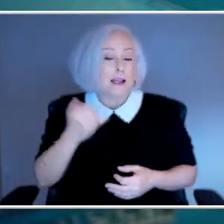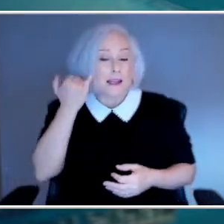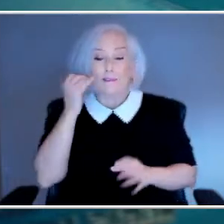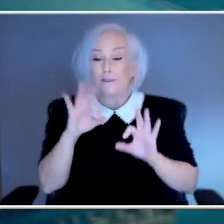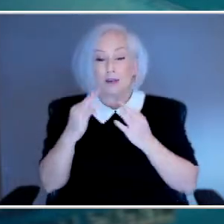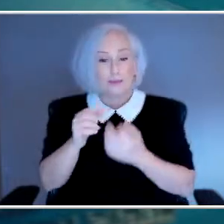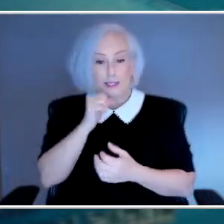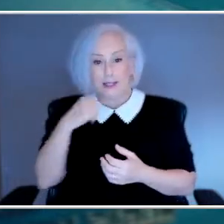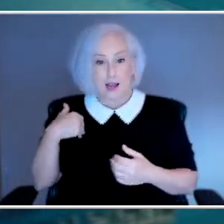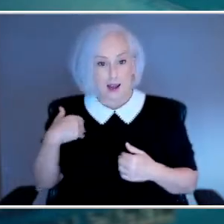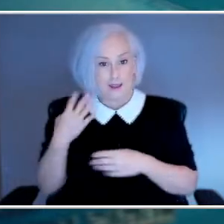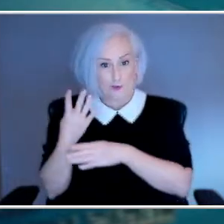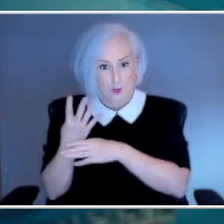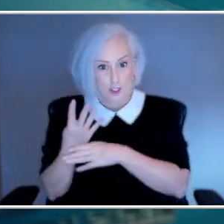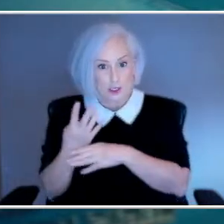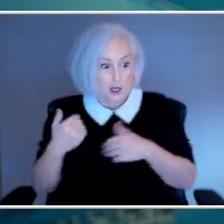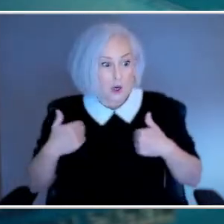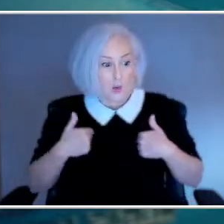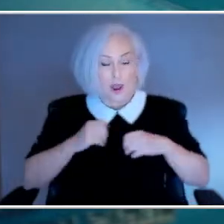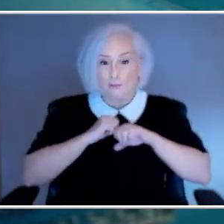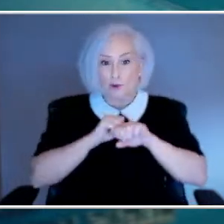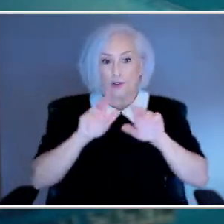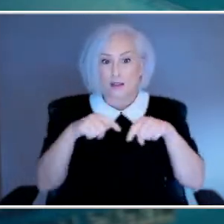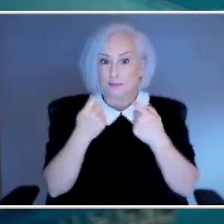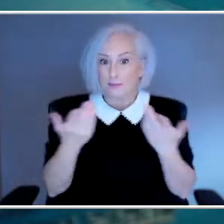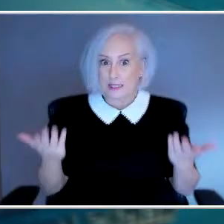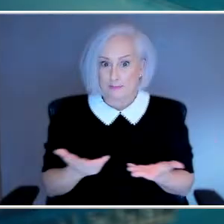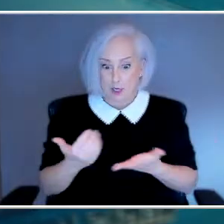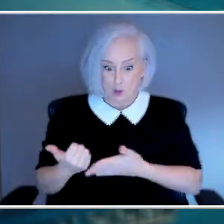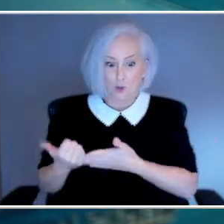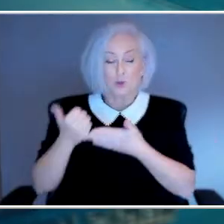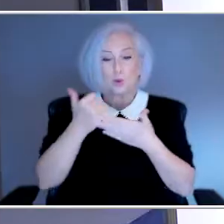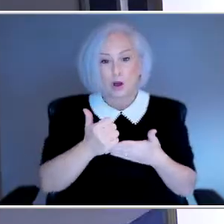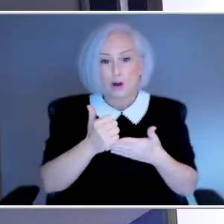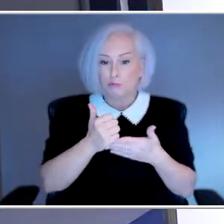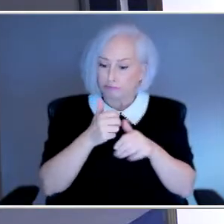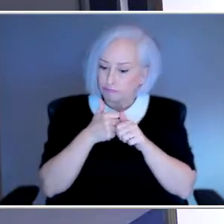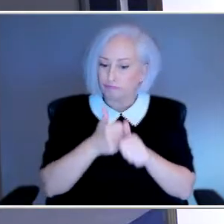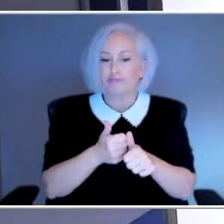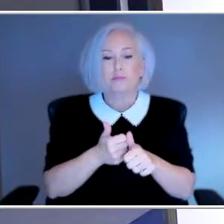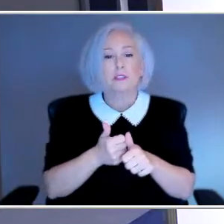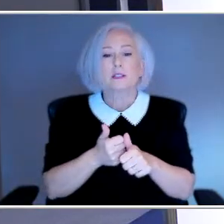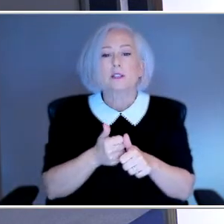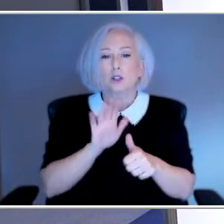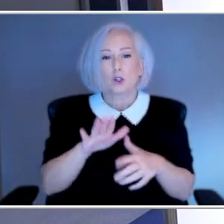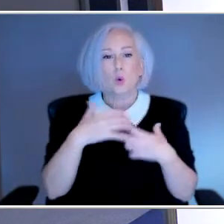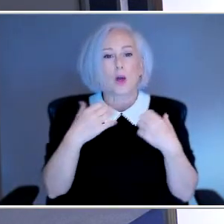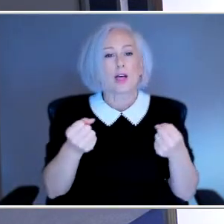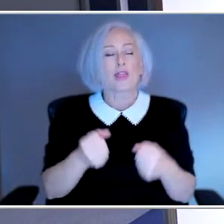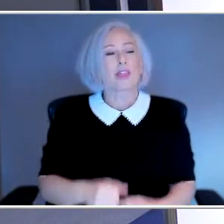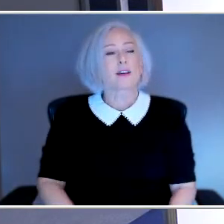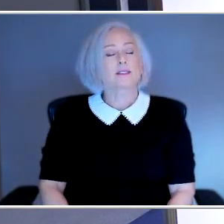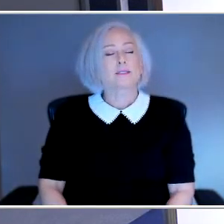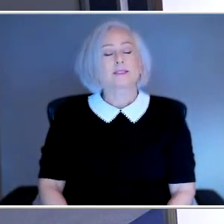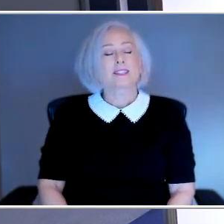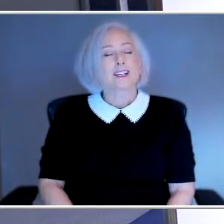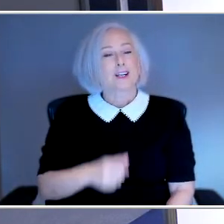preventative teams here at KU who can help you to stay on top of your health. Priscilla, how powerful did this make you